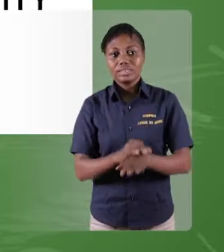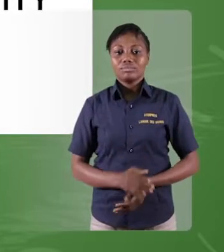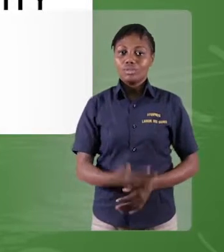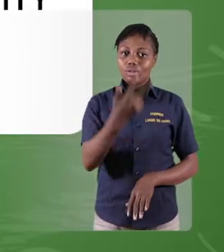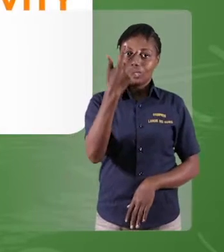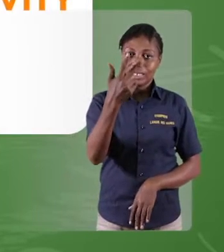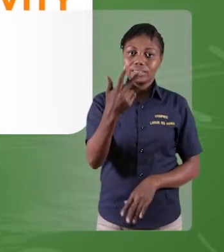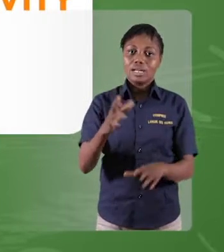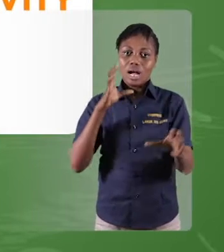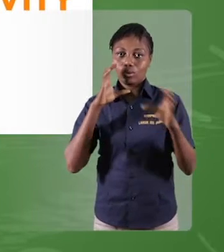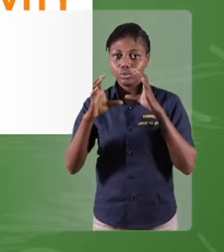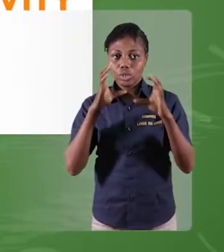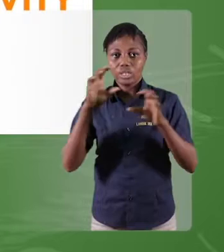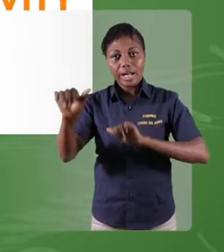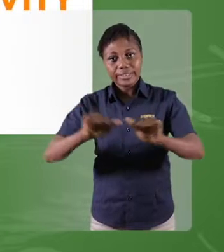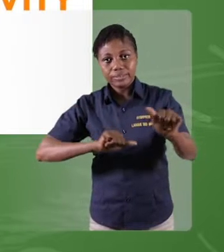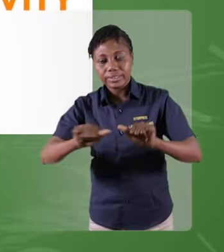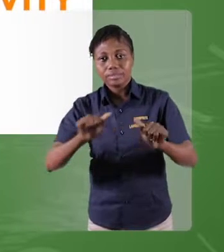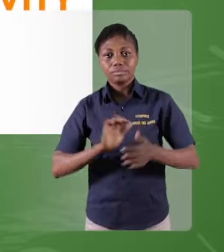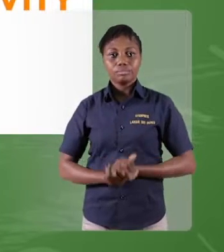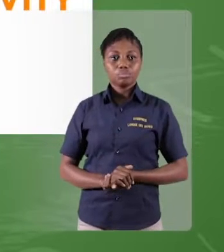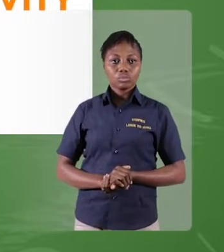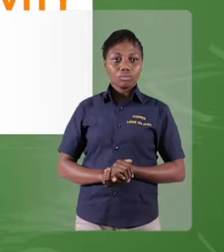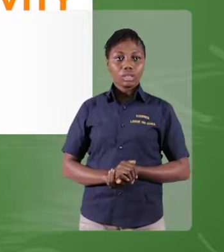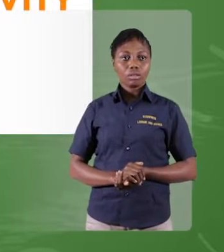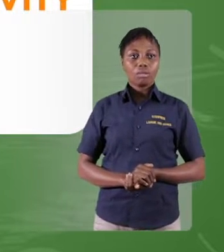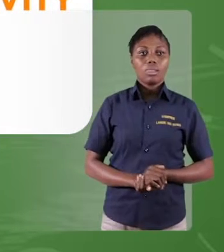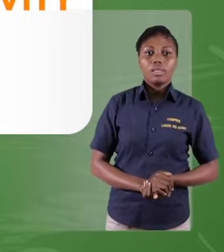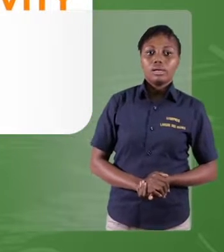we'll finish by a communication activity.